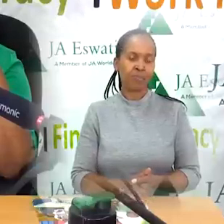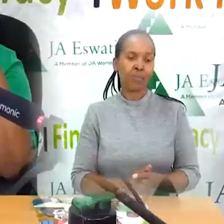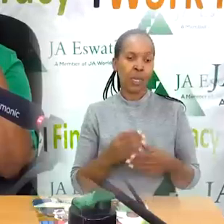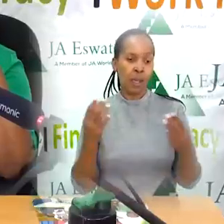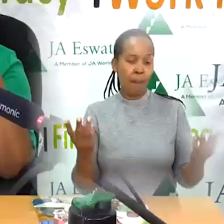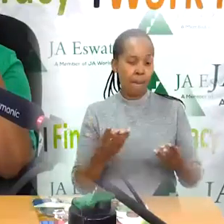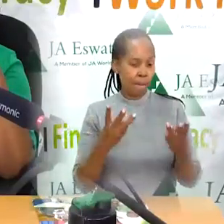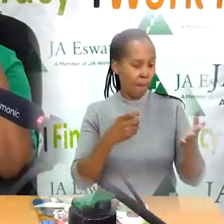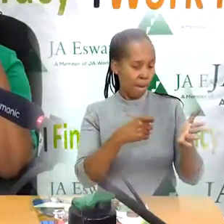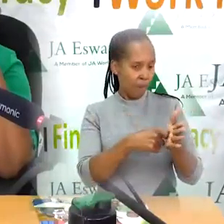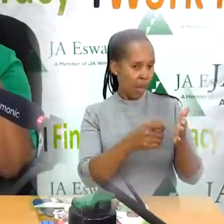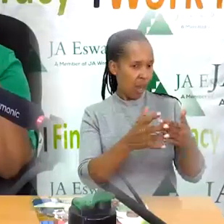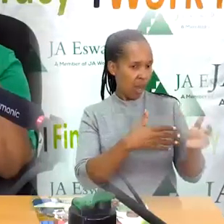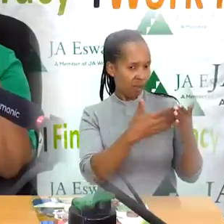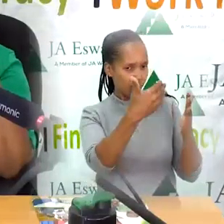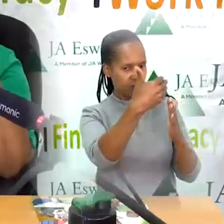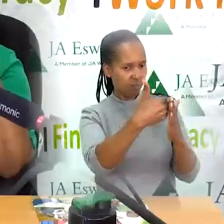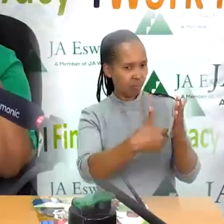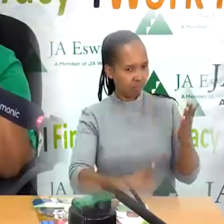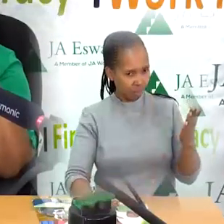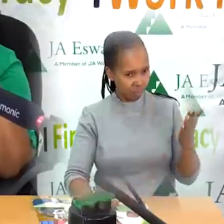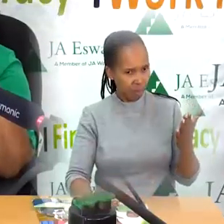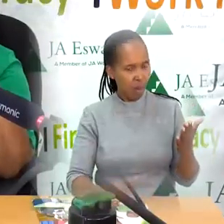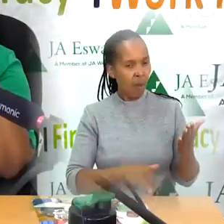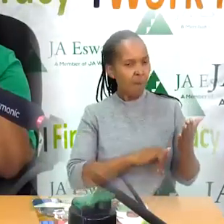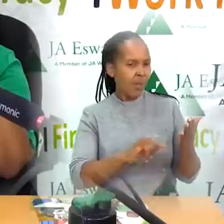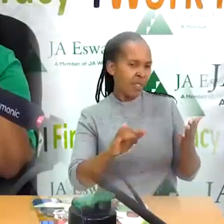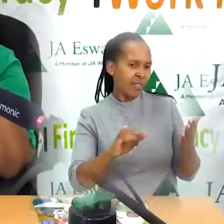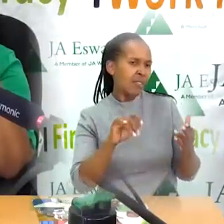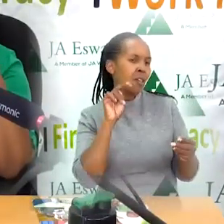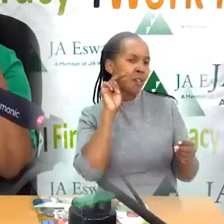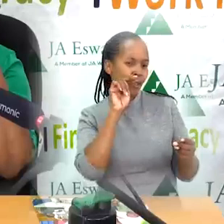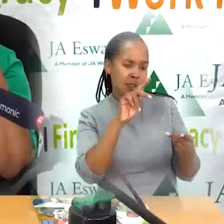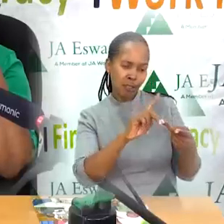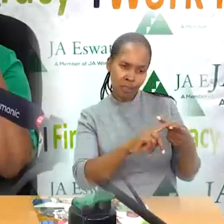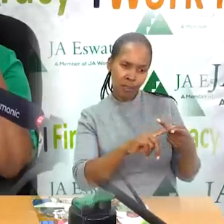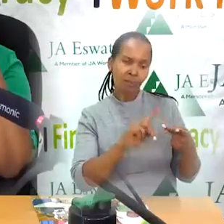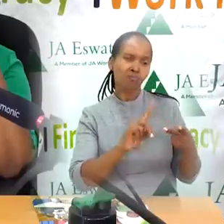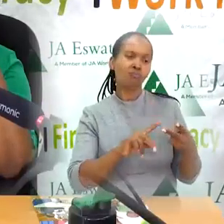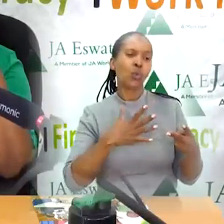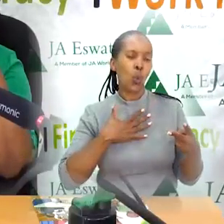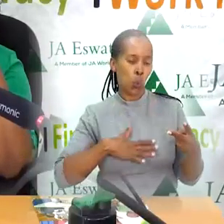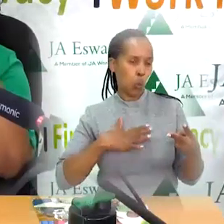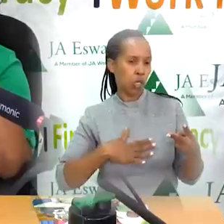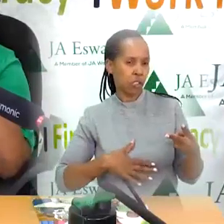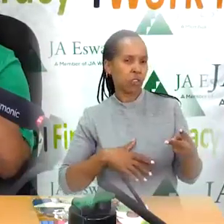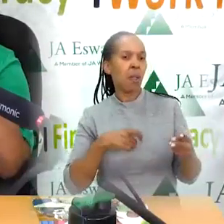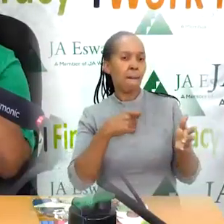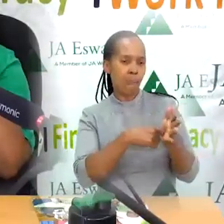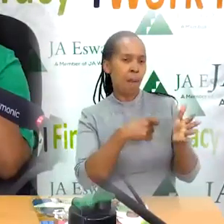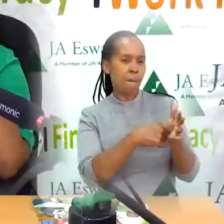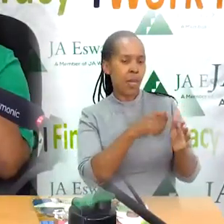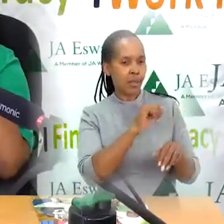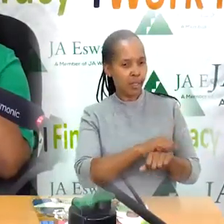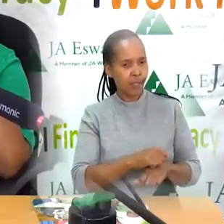your product unless they have a need or a want for it. If you try to sell me, for example,